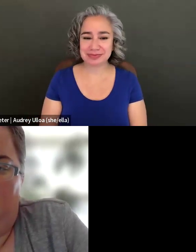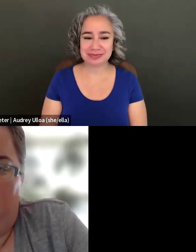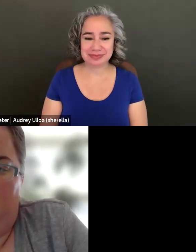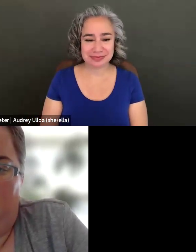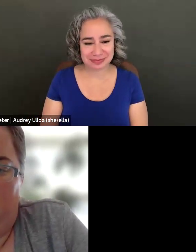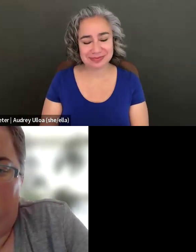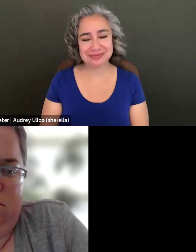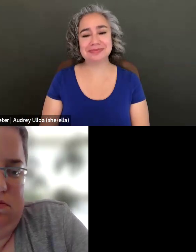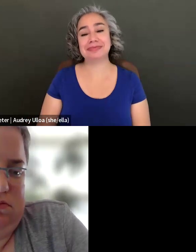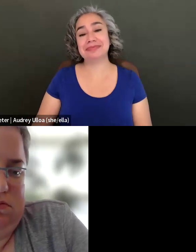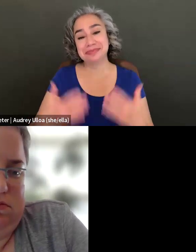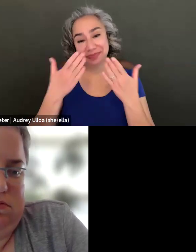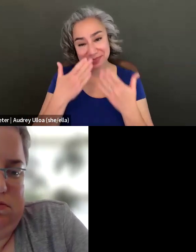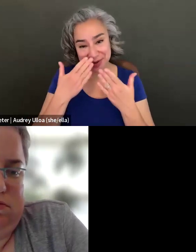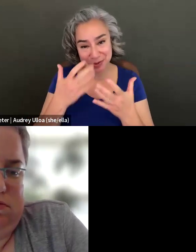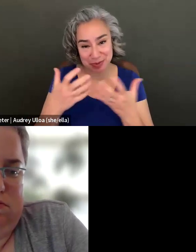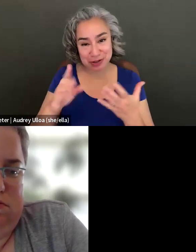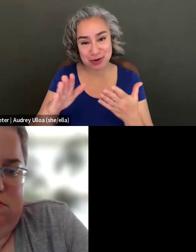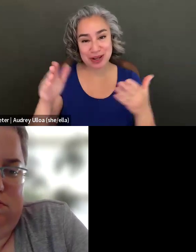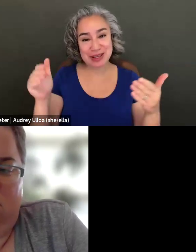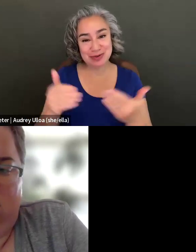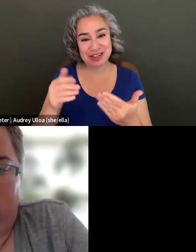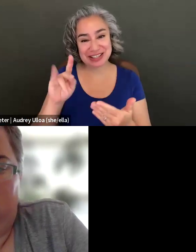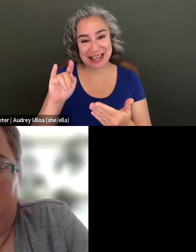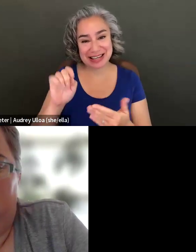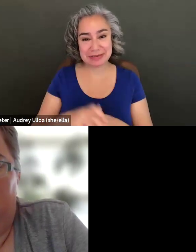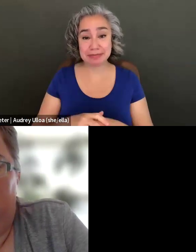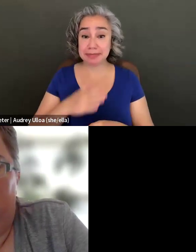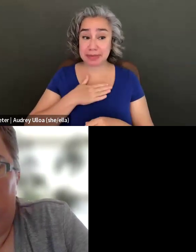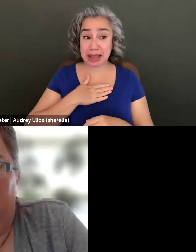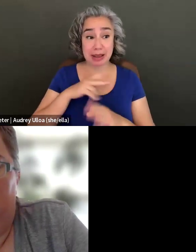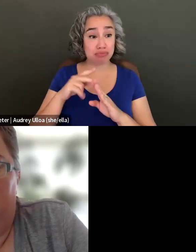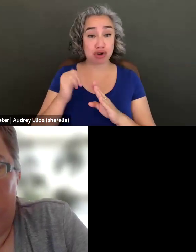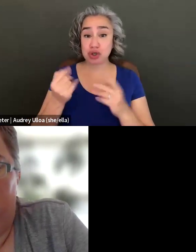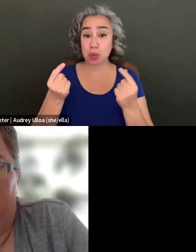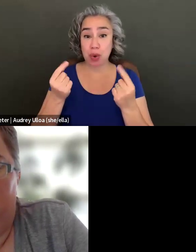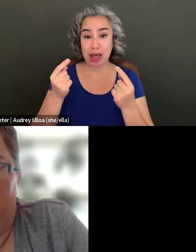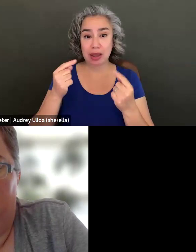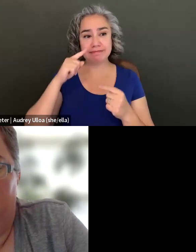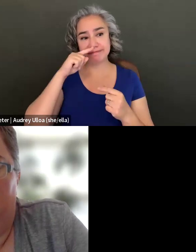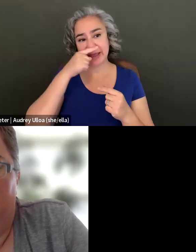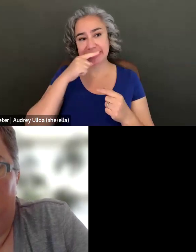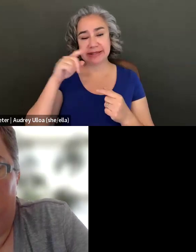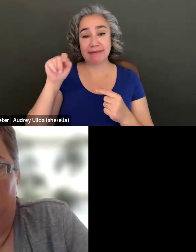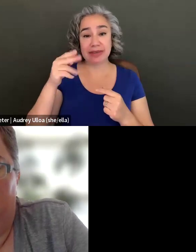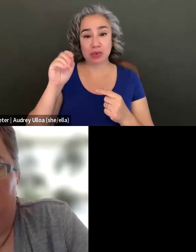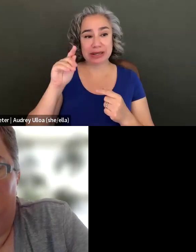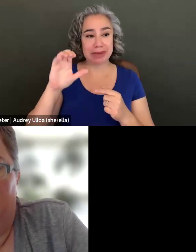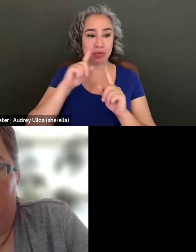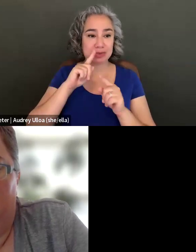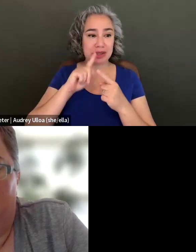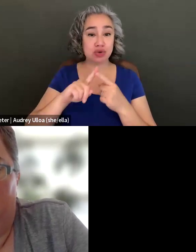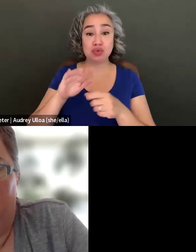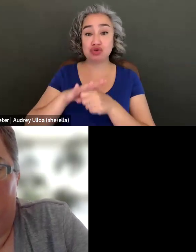Thank you so much for that introduction, Katie. My project this summer was on maize phenotypic responses to stress-conditioned